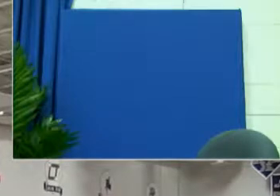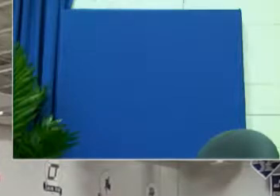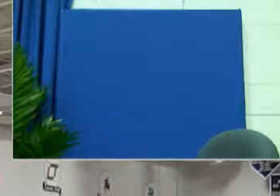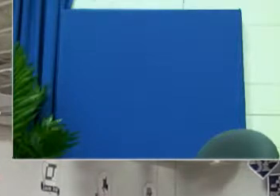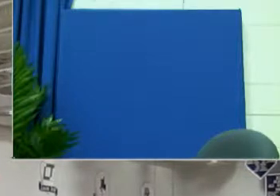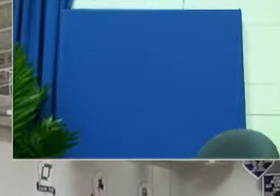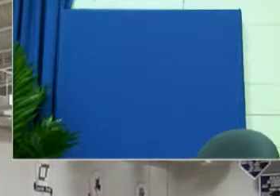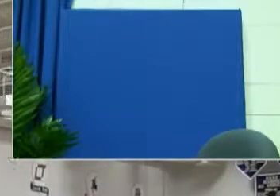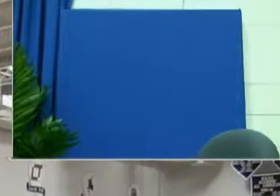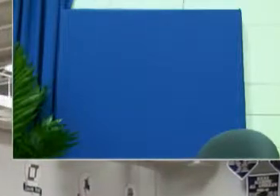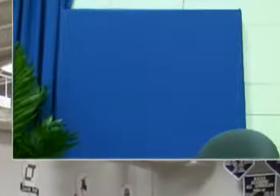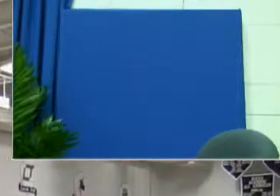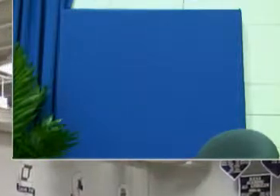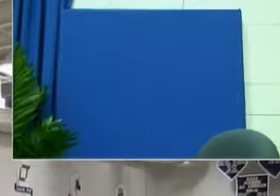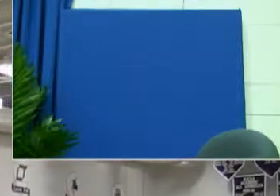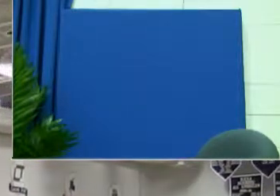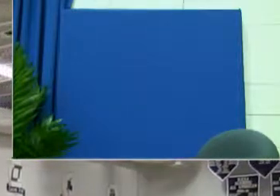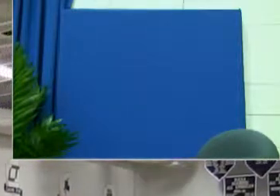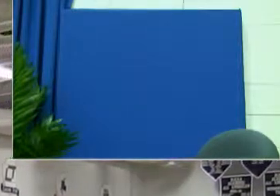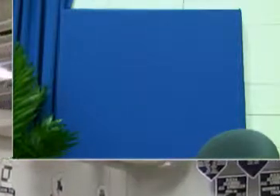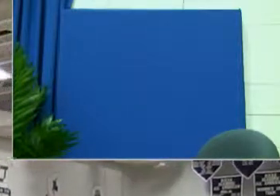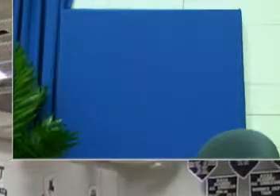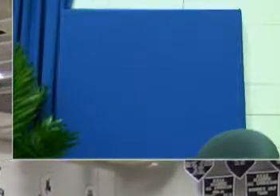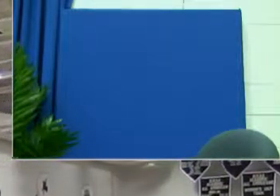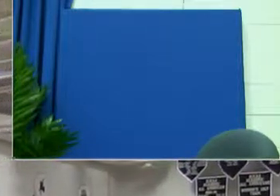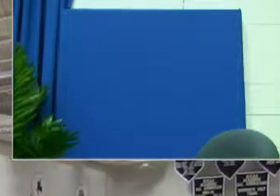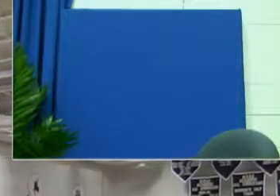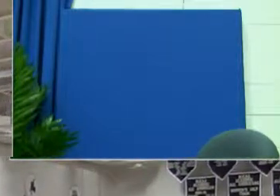If you fall asleep, I'll whack you in the head.